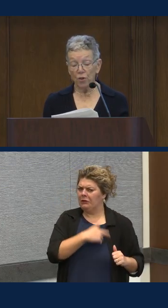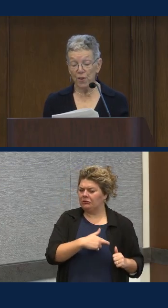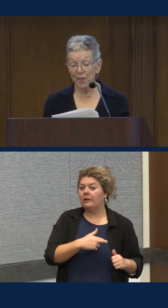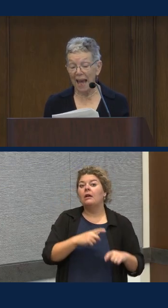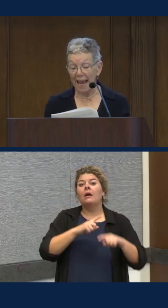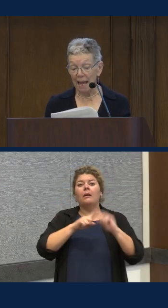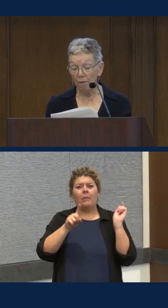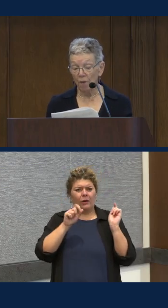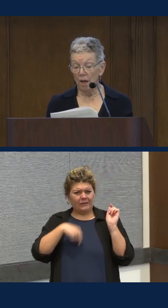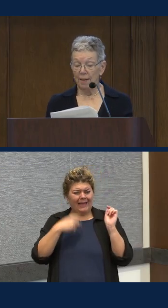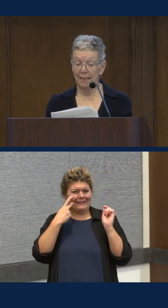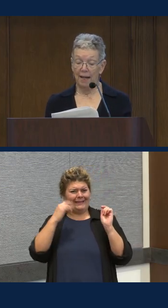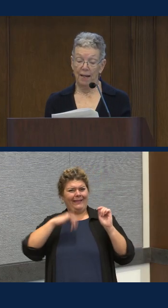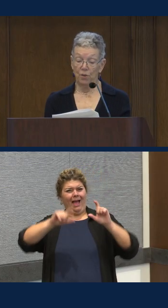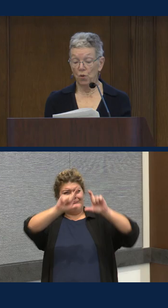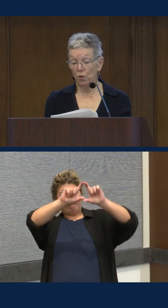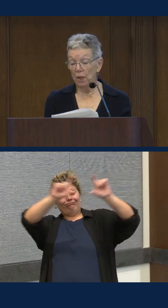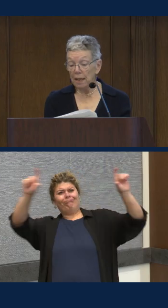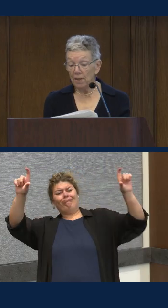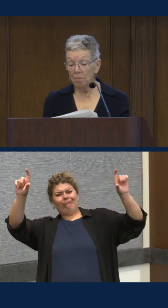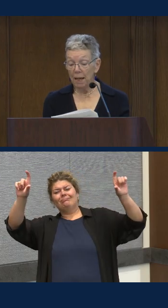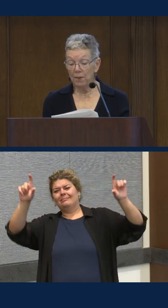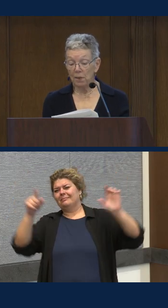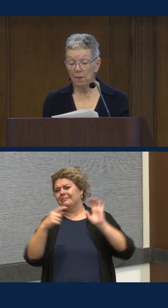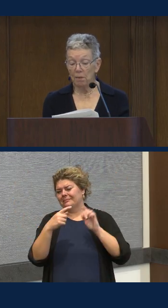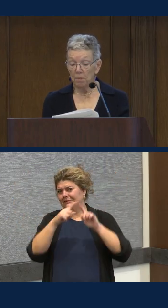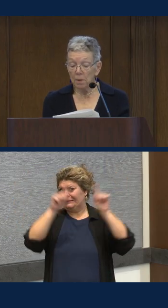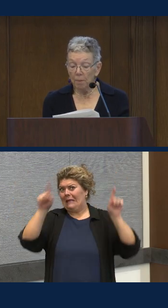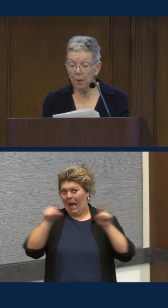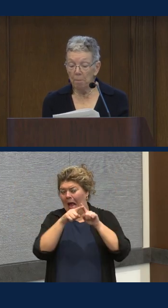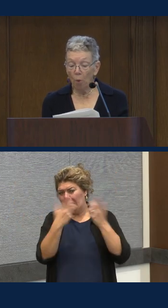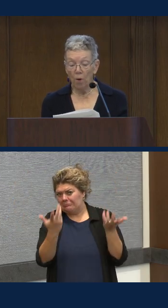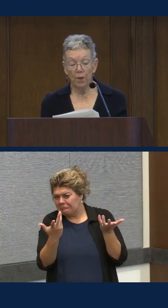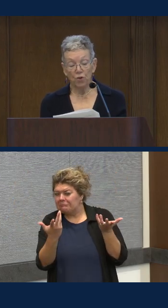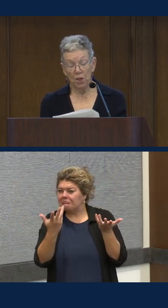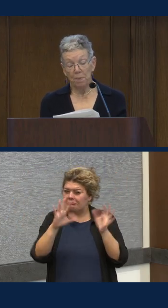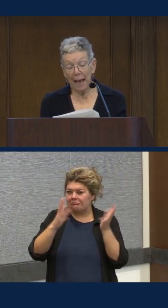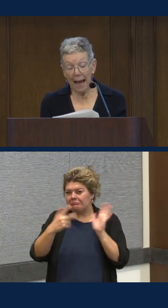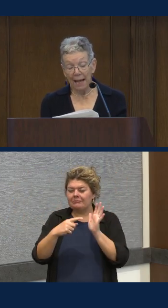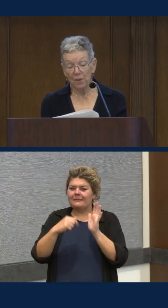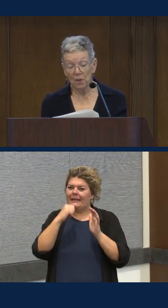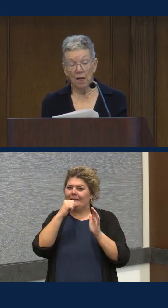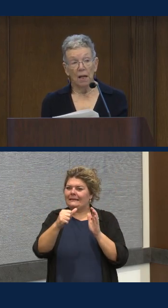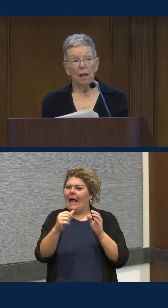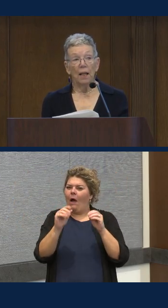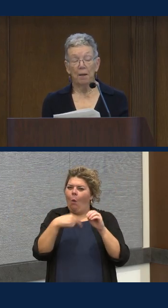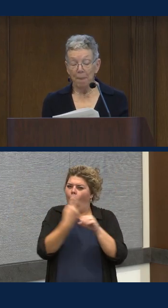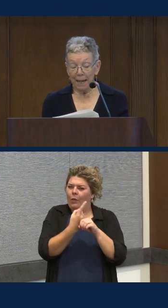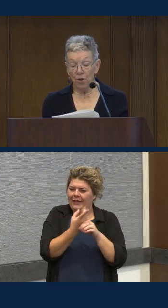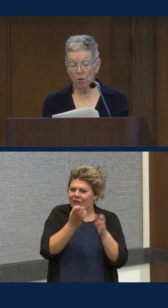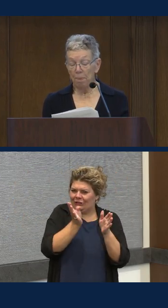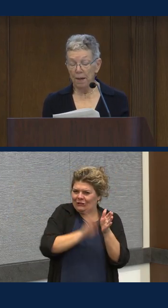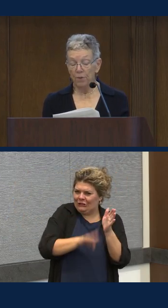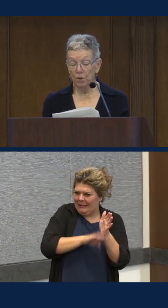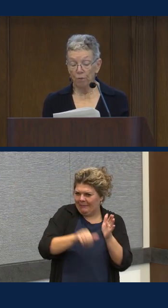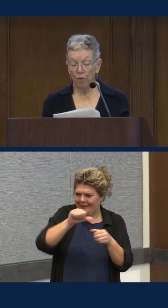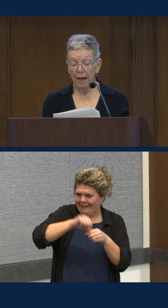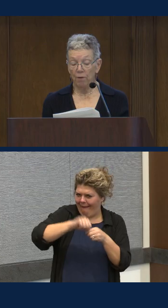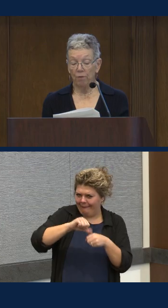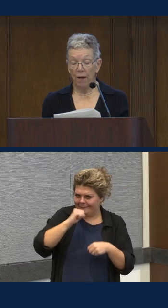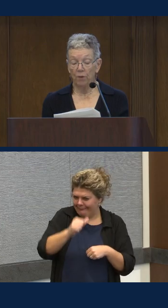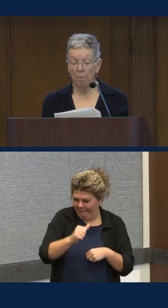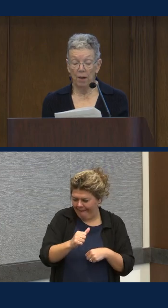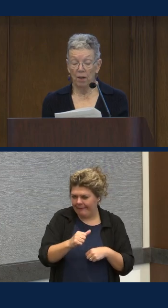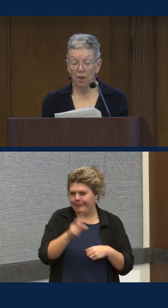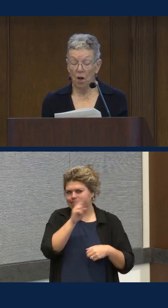the large "Save" sign certainly intimates something more than cheap gas. Like many Europeans,